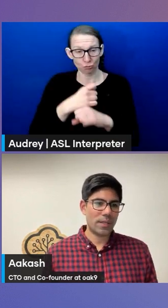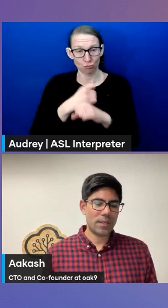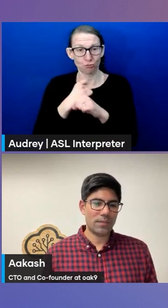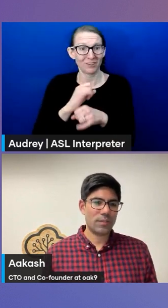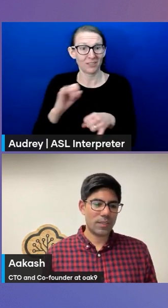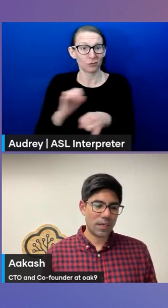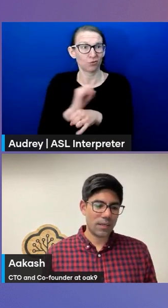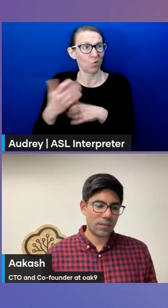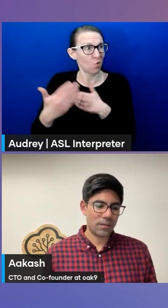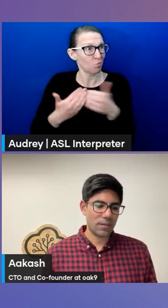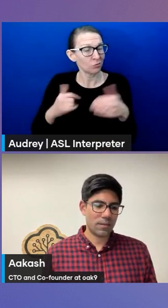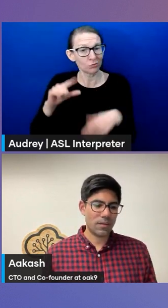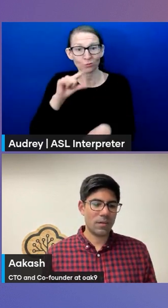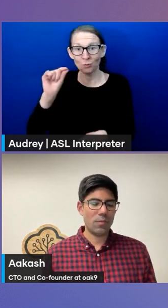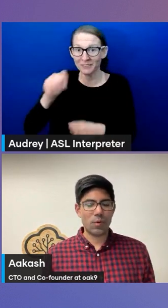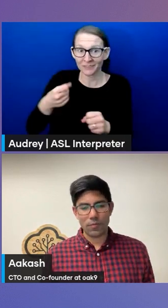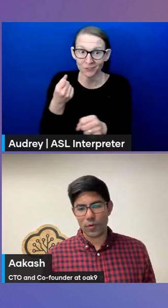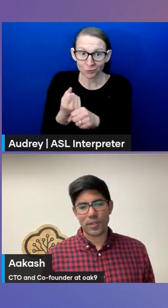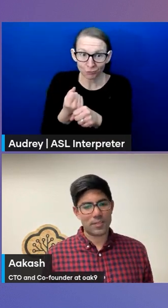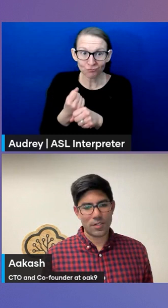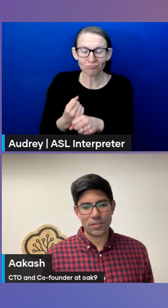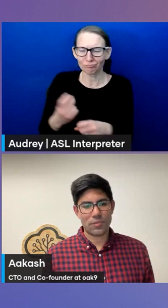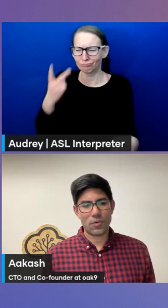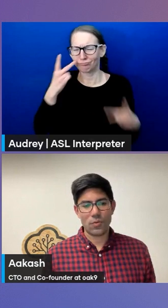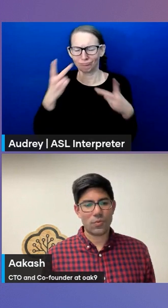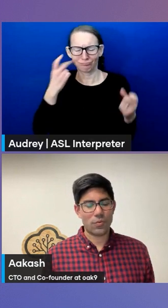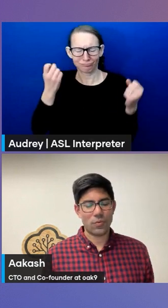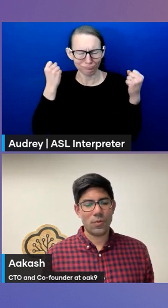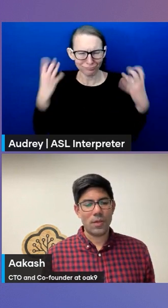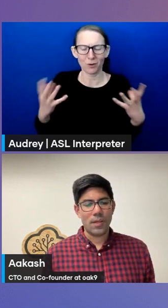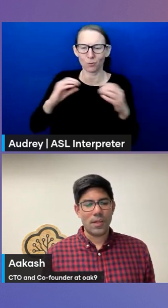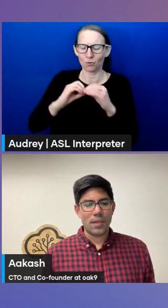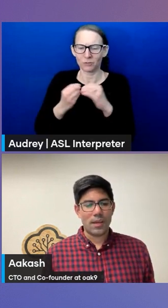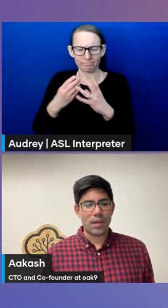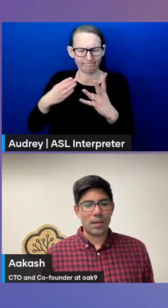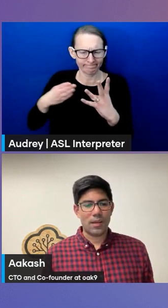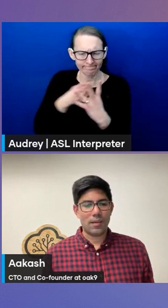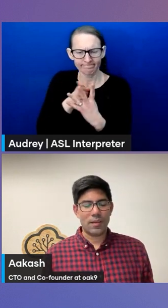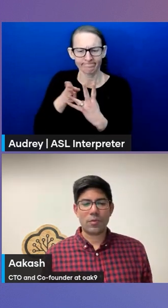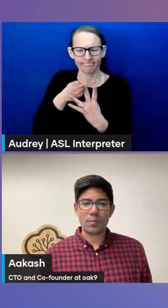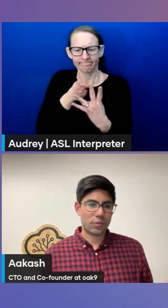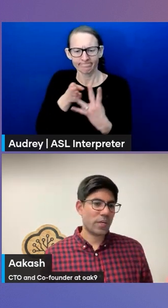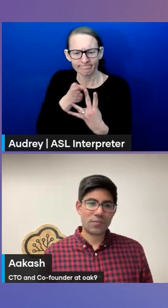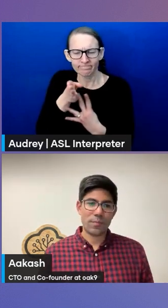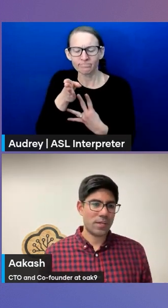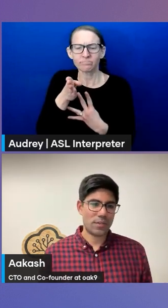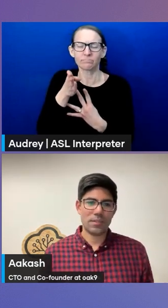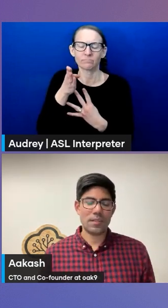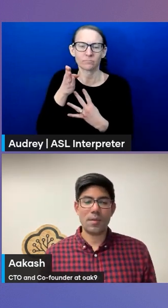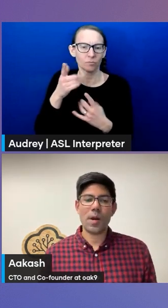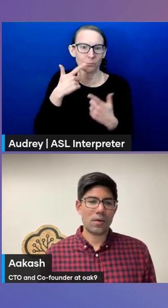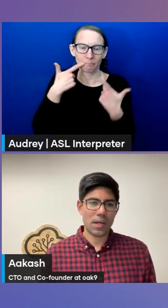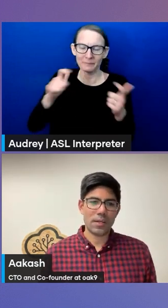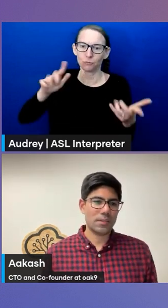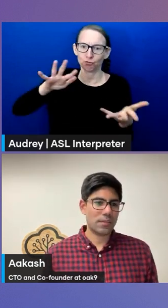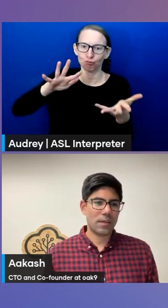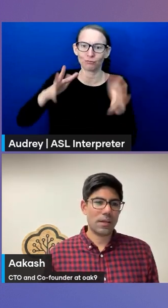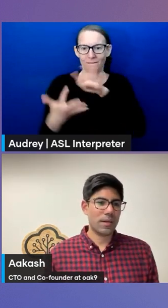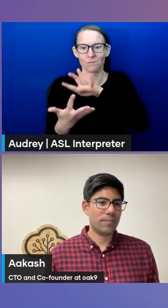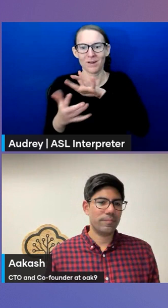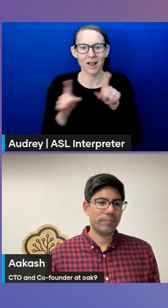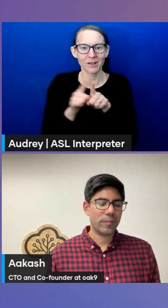2 decades, seen a number of organizations go through incredible transformations as they